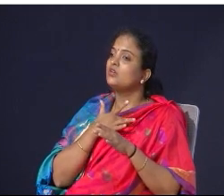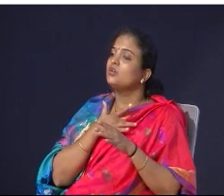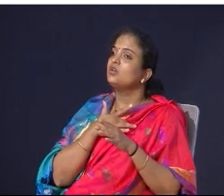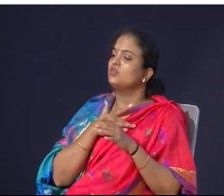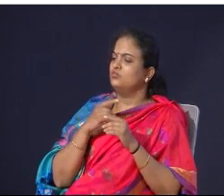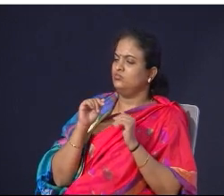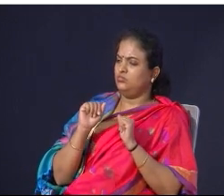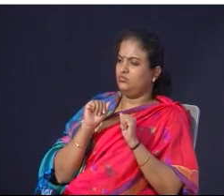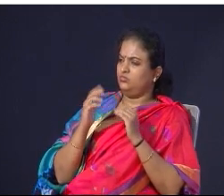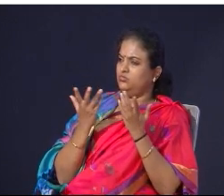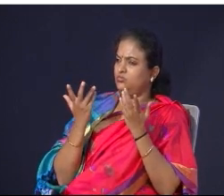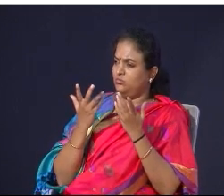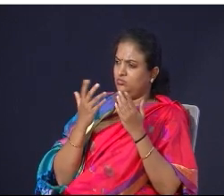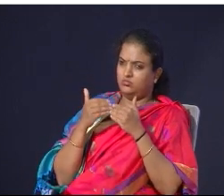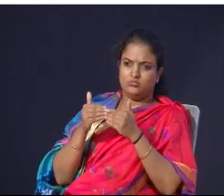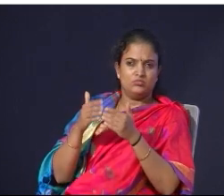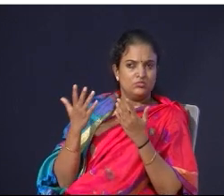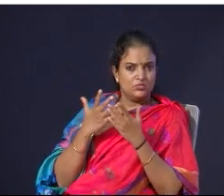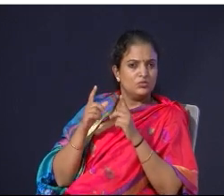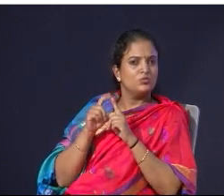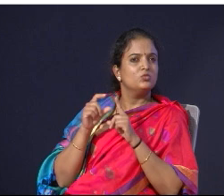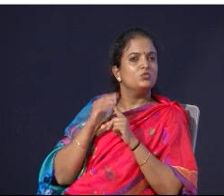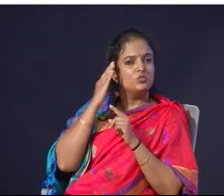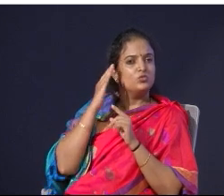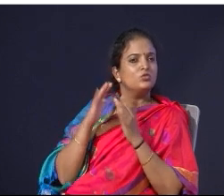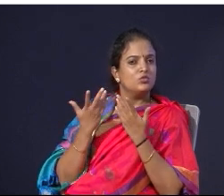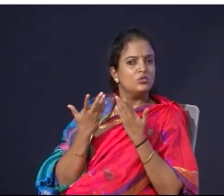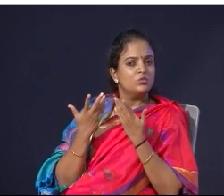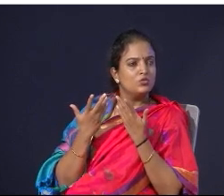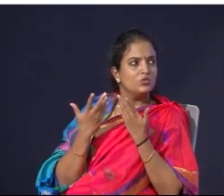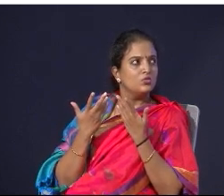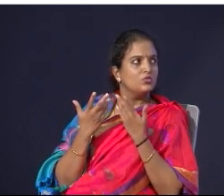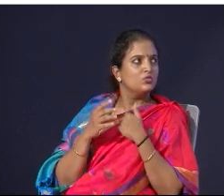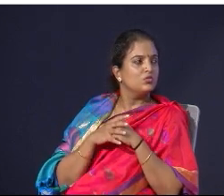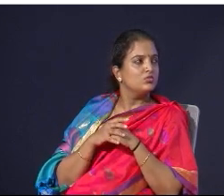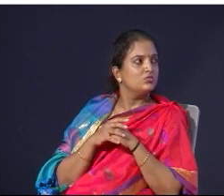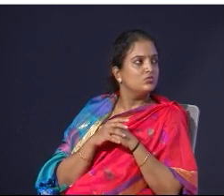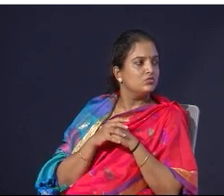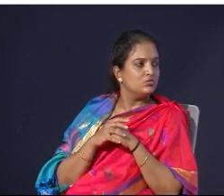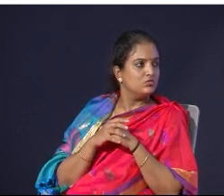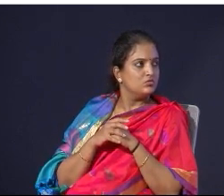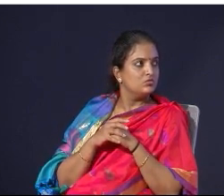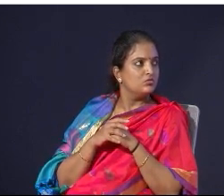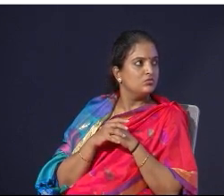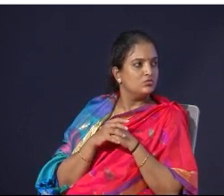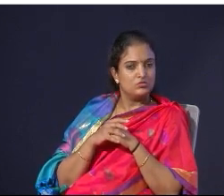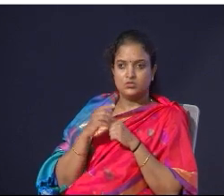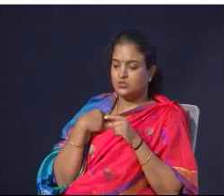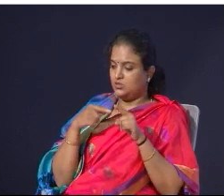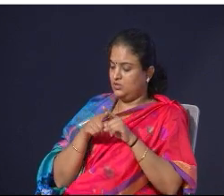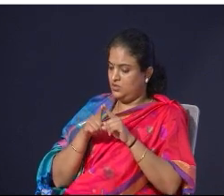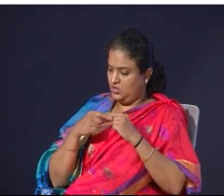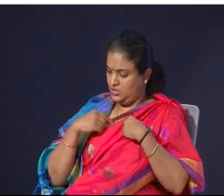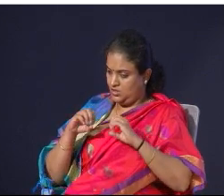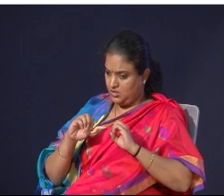know? Why do you think we must know at what stage he is? So that I can start from that stage on,